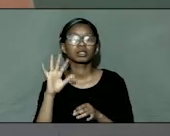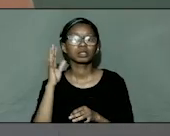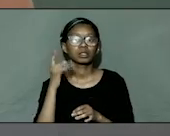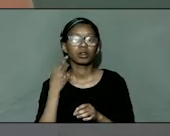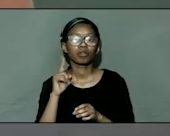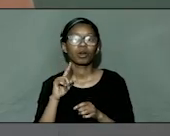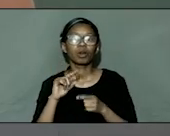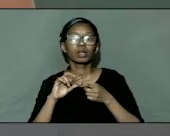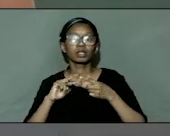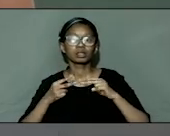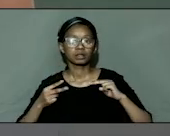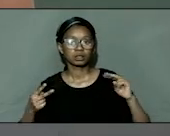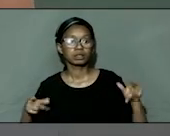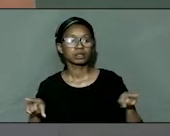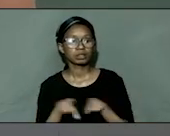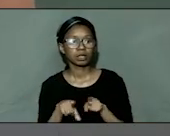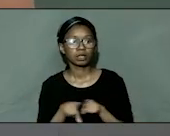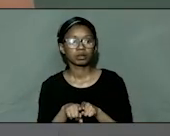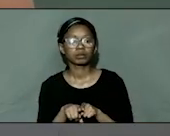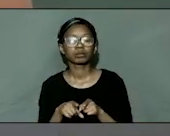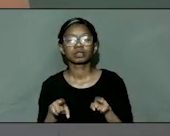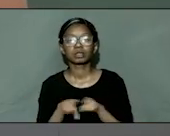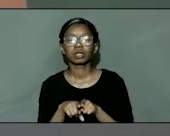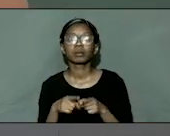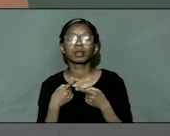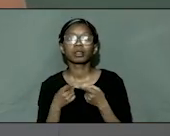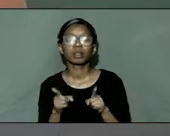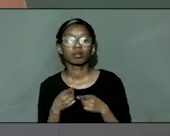similarities as well as the differences, and the out of